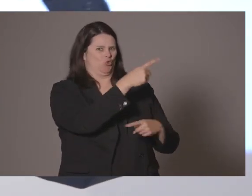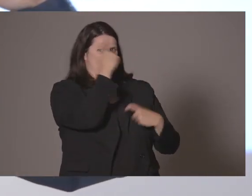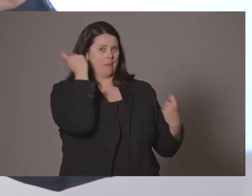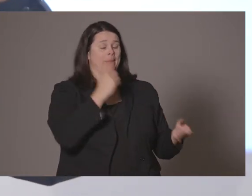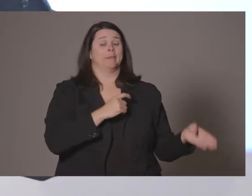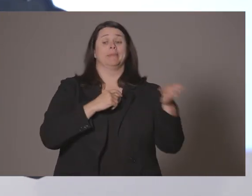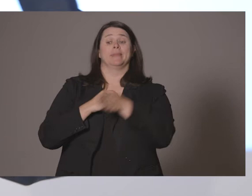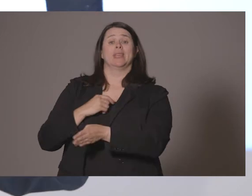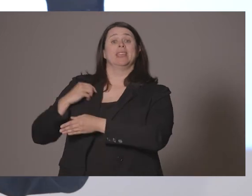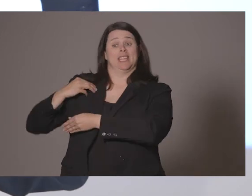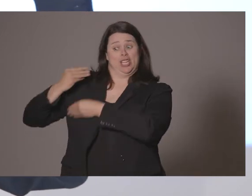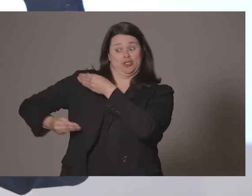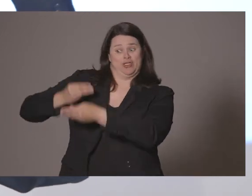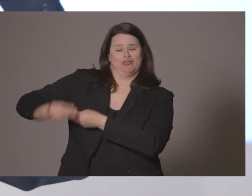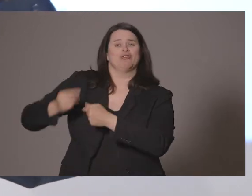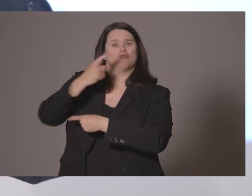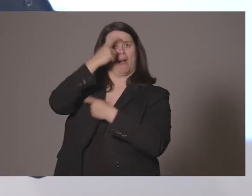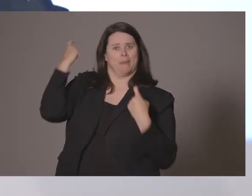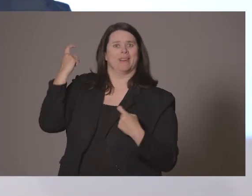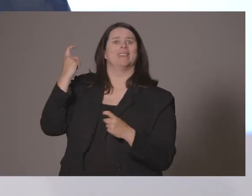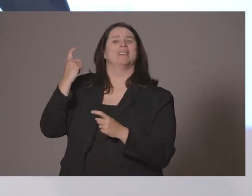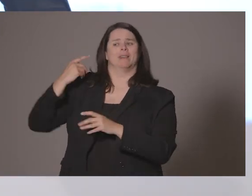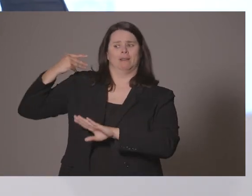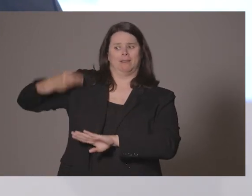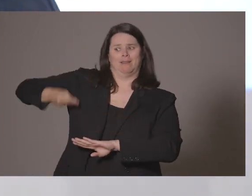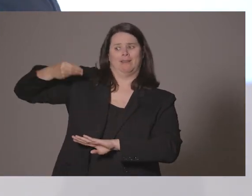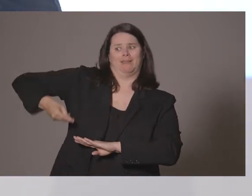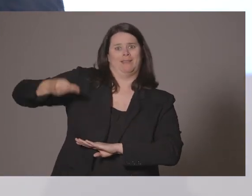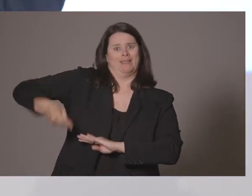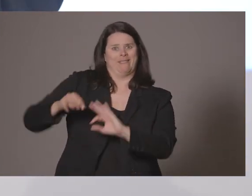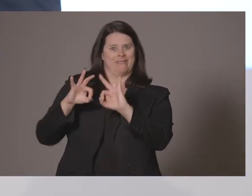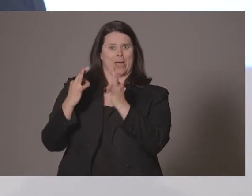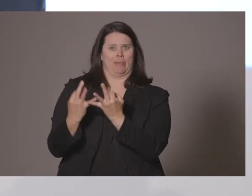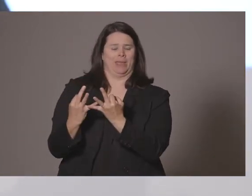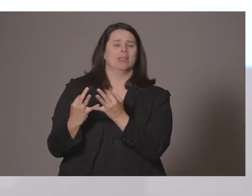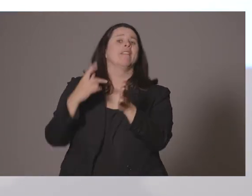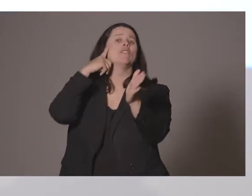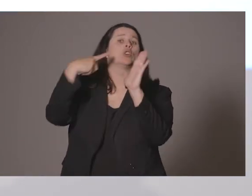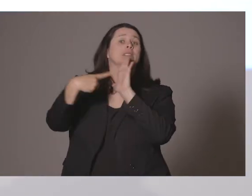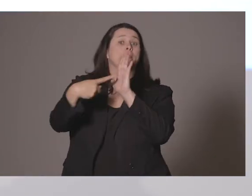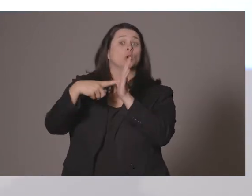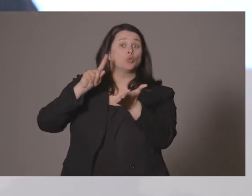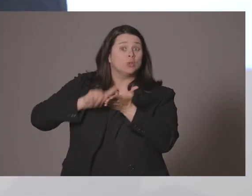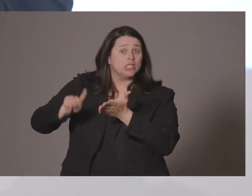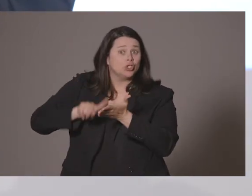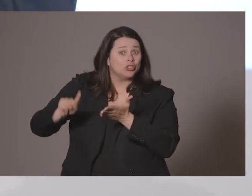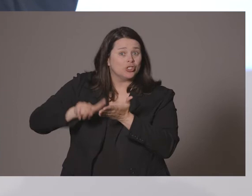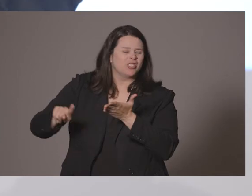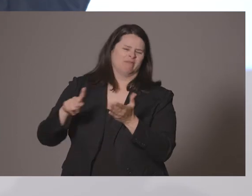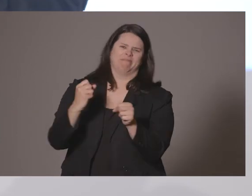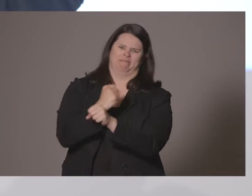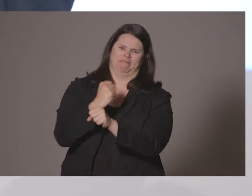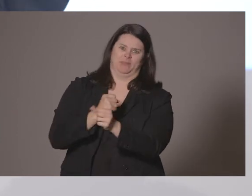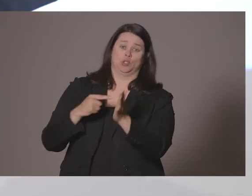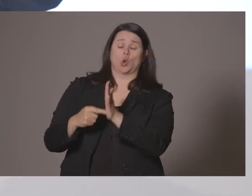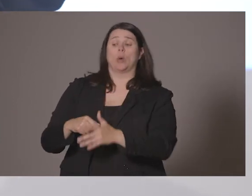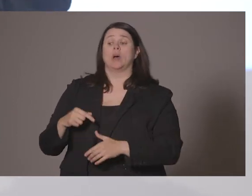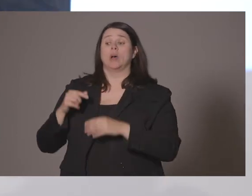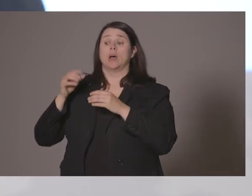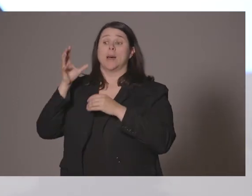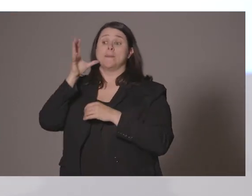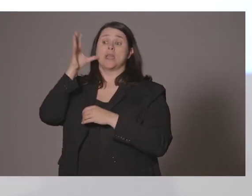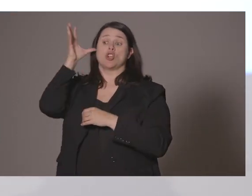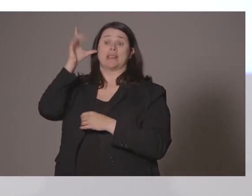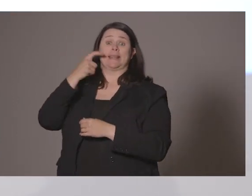this in statistics that there's a high correlation between addiction in a